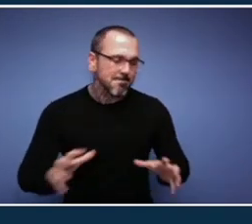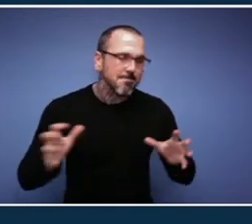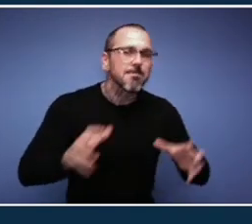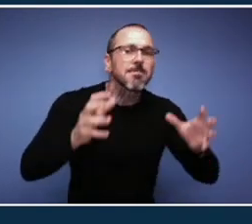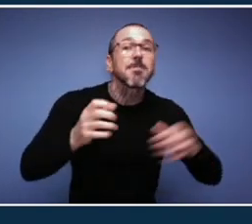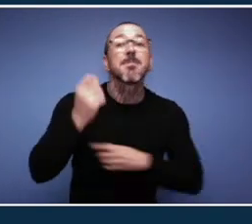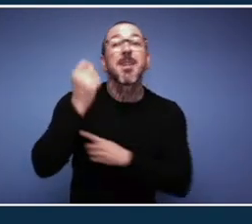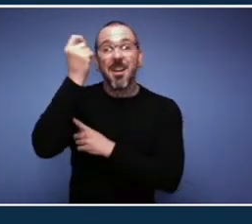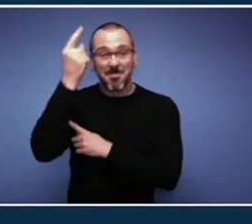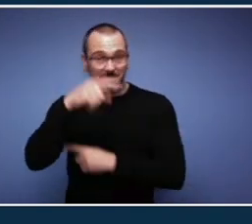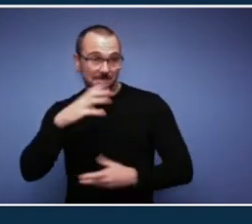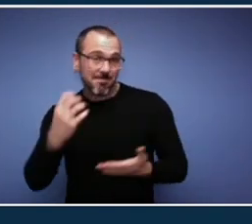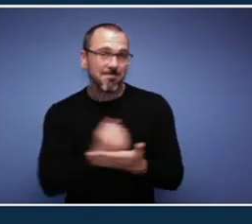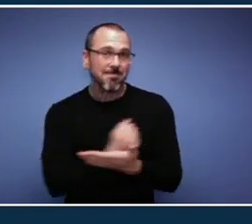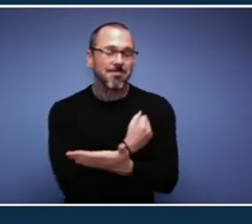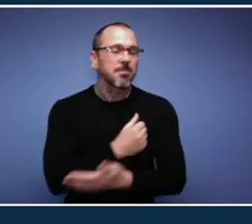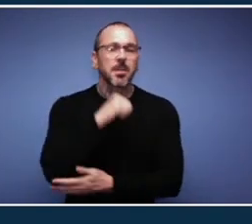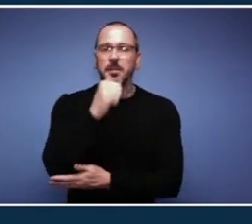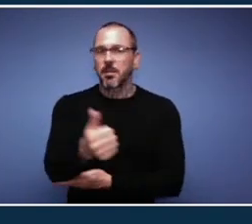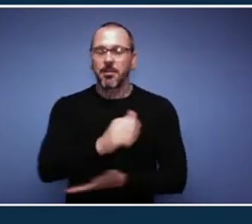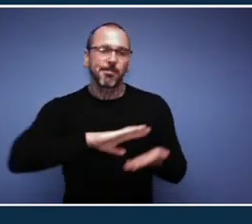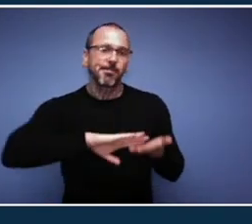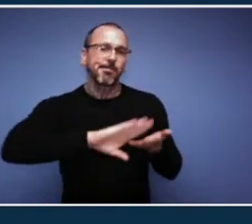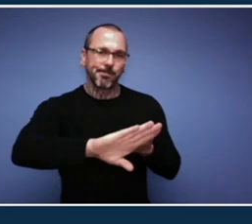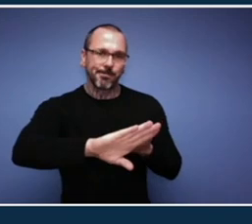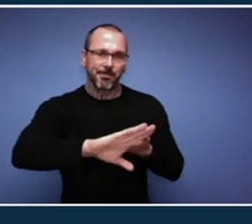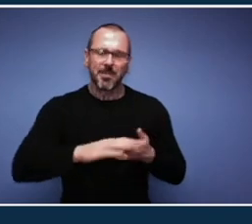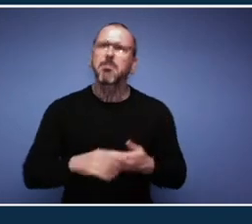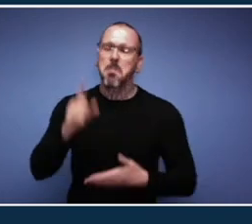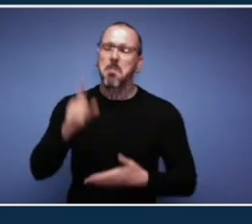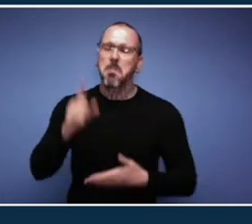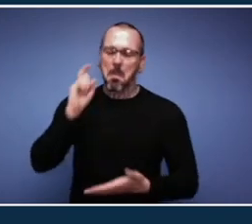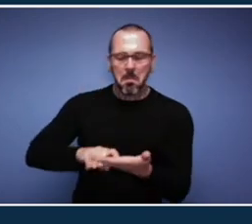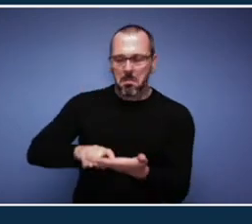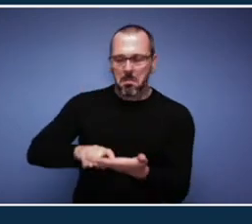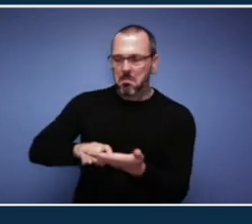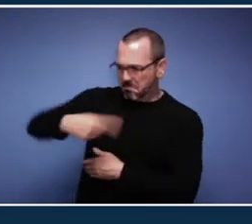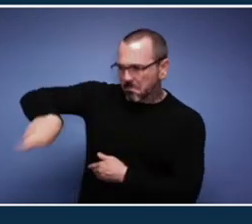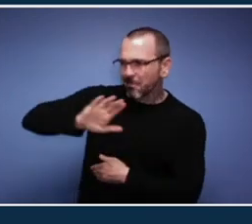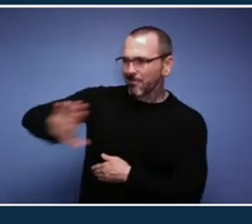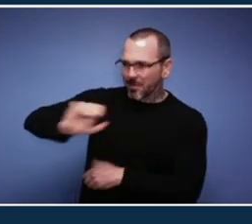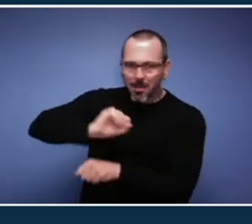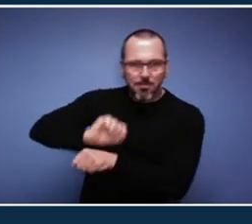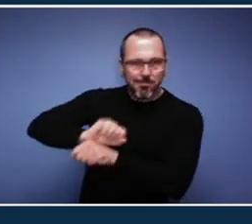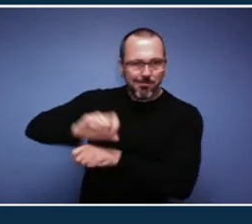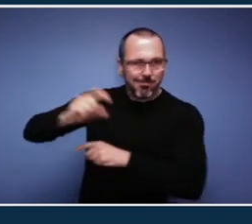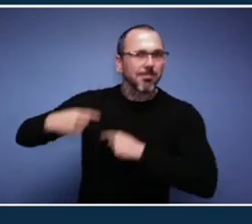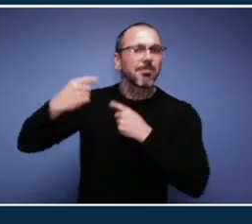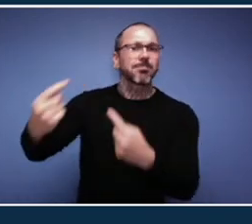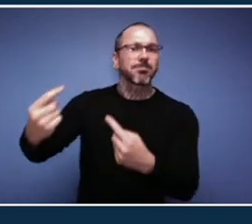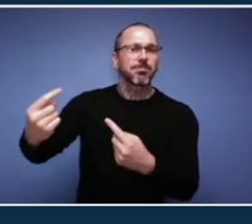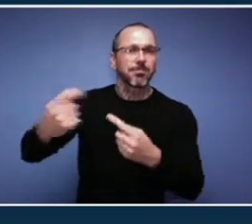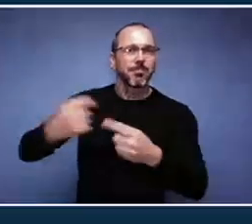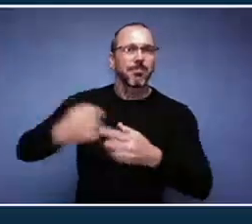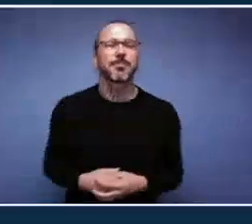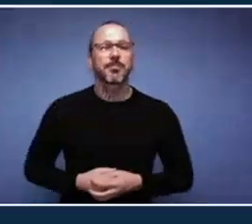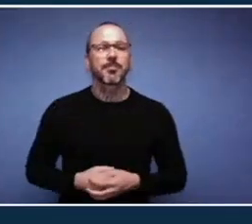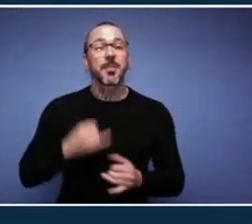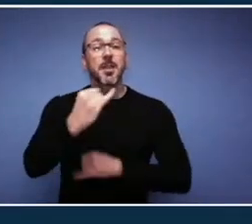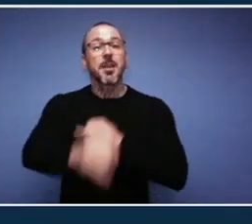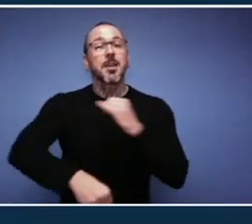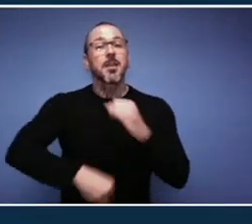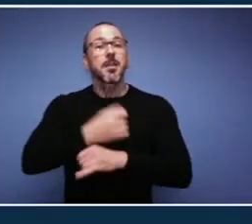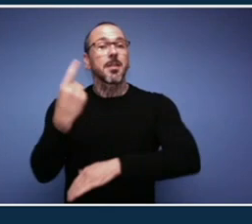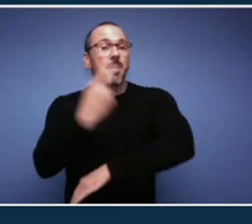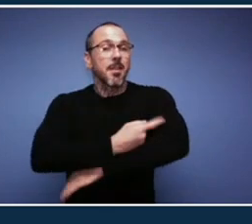to the ancestors of African descent who came before to this land. And with the International Day of Persons with Disabilities right around the